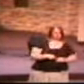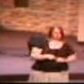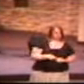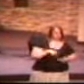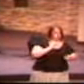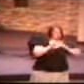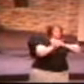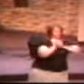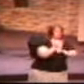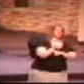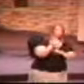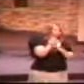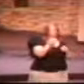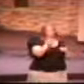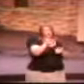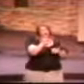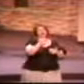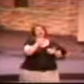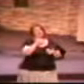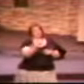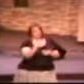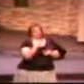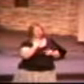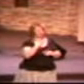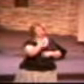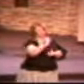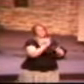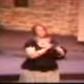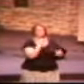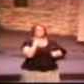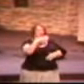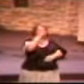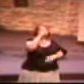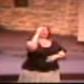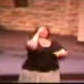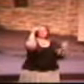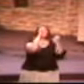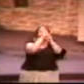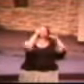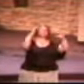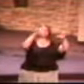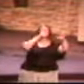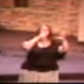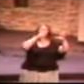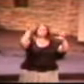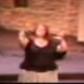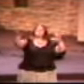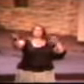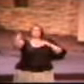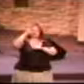you see Isaiah was giving the people of God an imagination for who God wanted to be